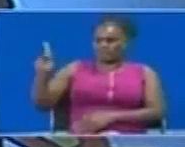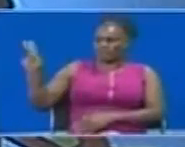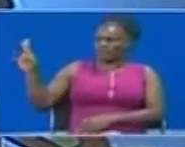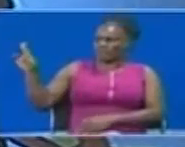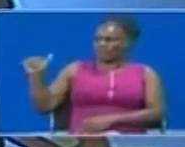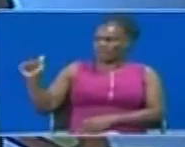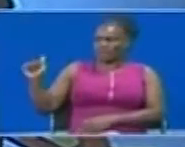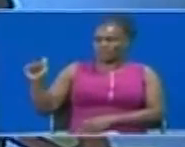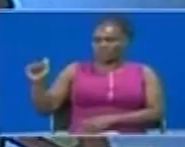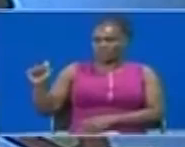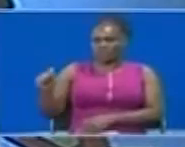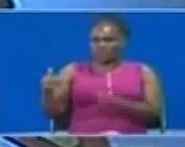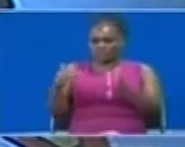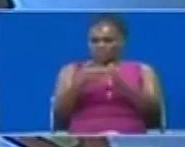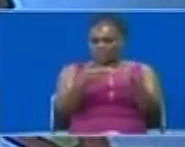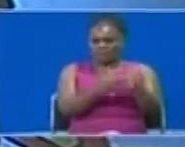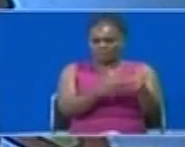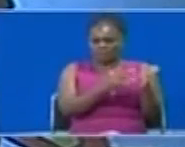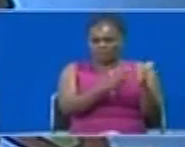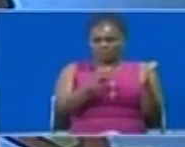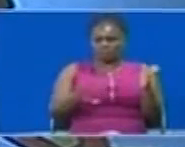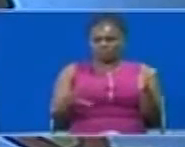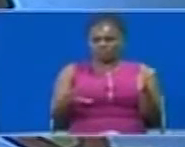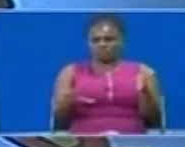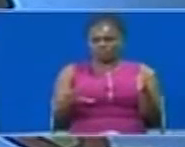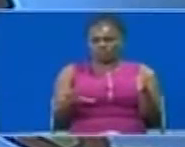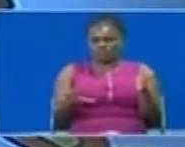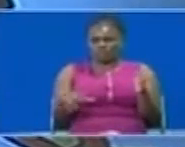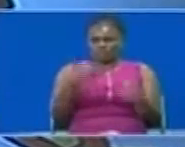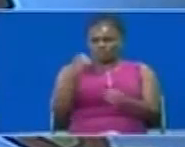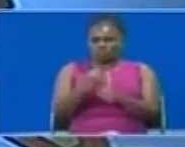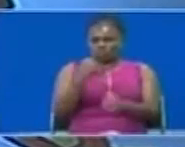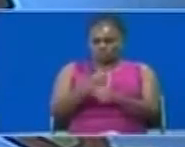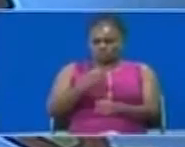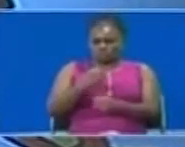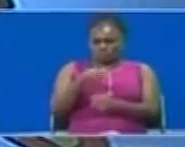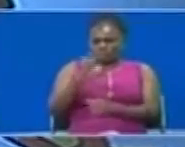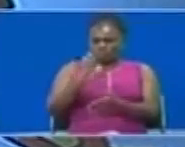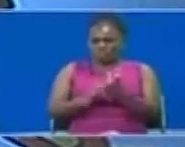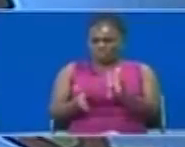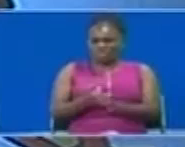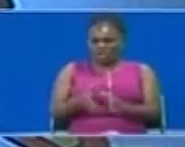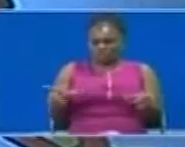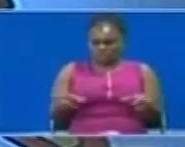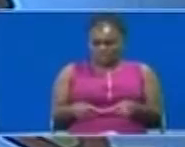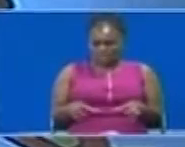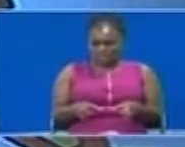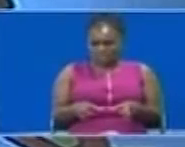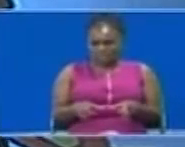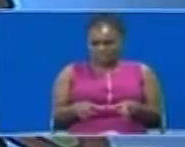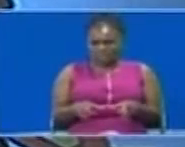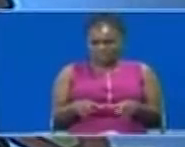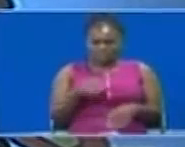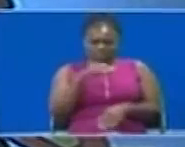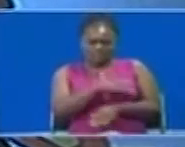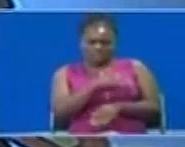backed down on its hard stance of barring logistic companies from conducting operations without a valid license. In a late evening